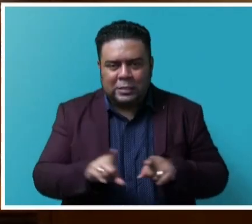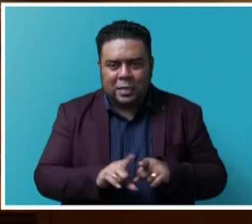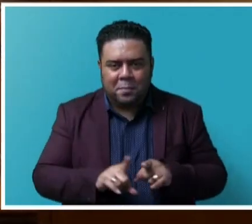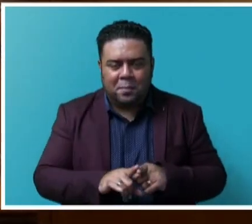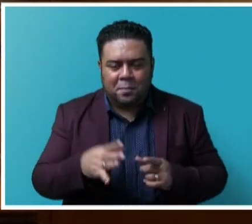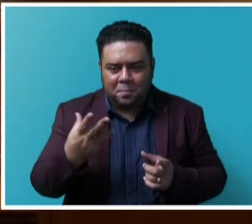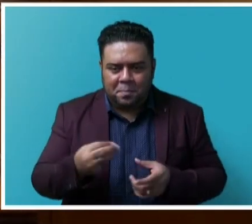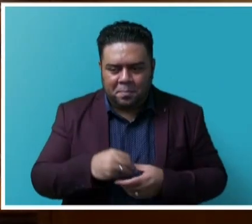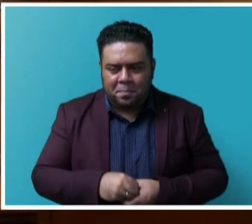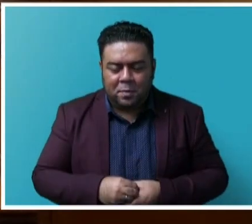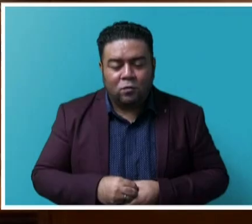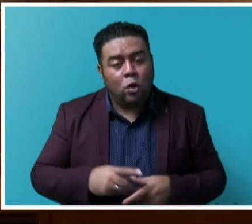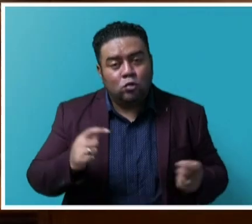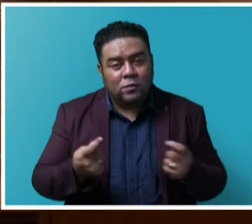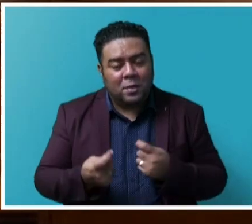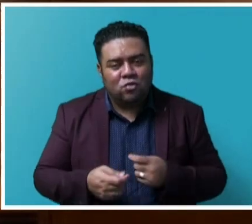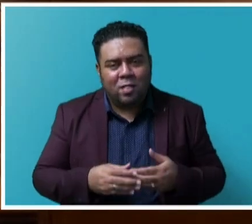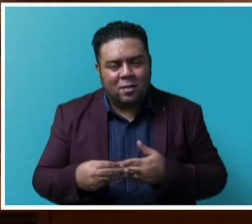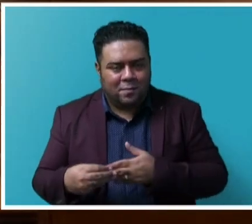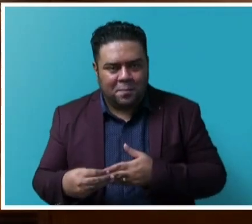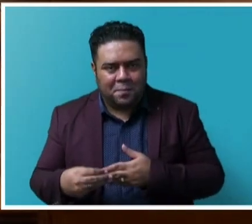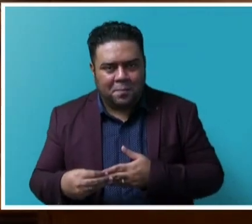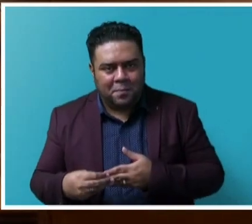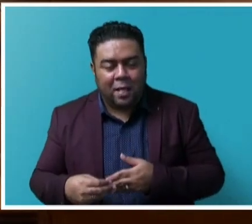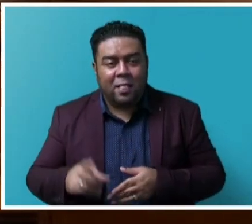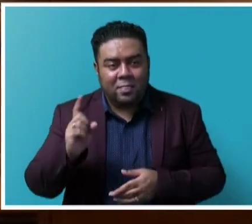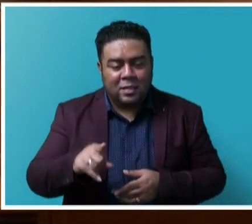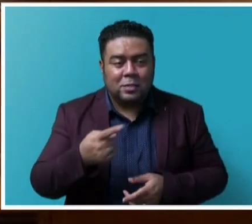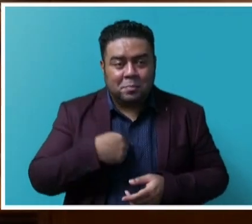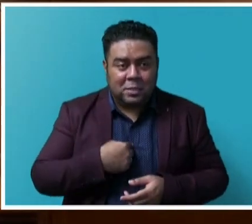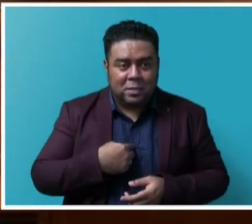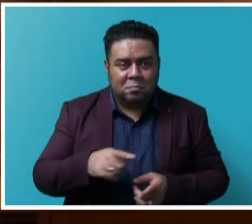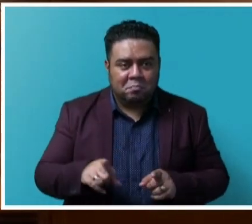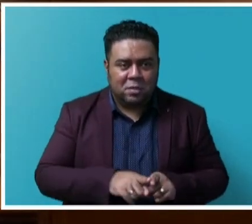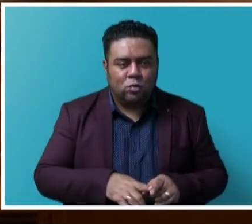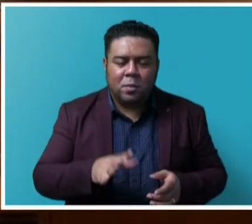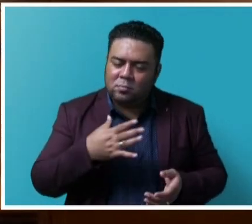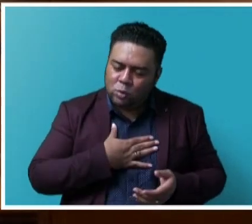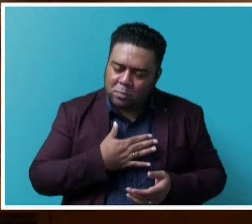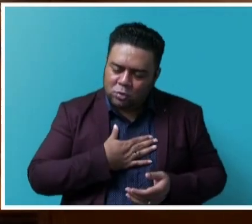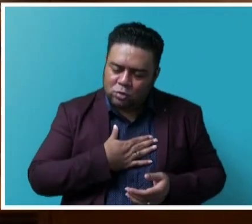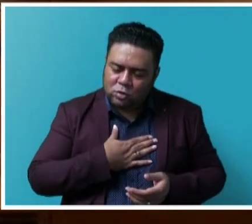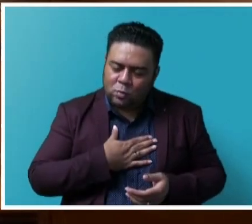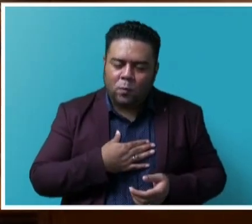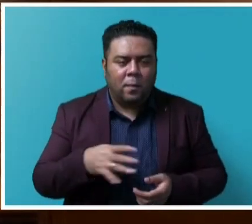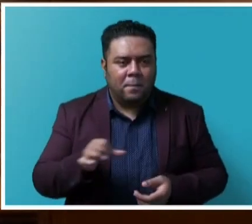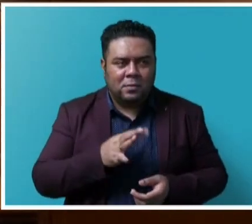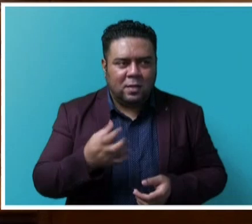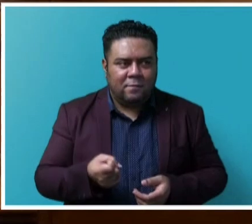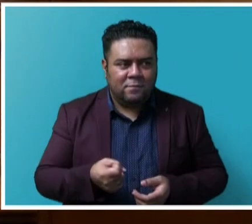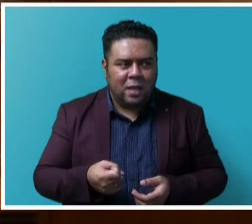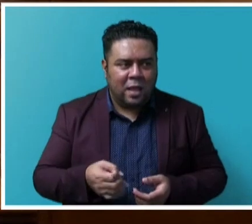committed to transformational leadership. This to me means that we must be compassionate, we must have